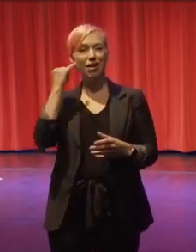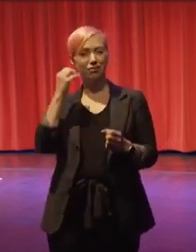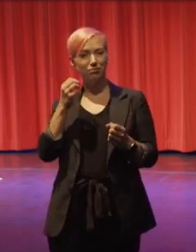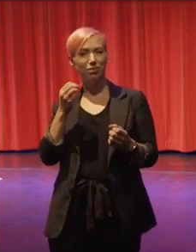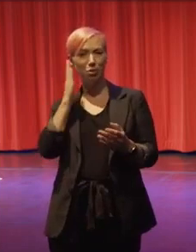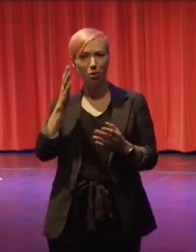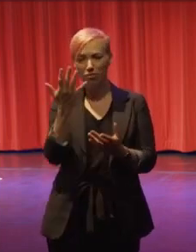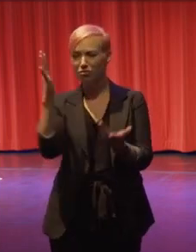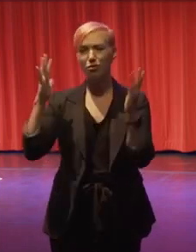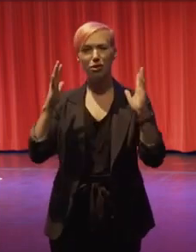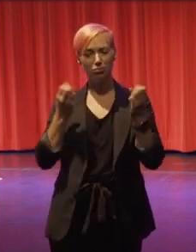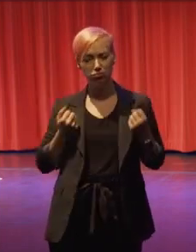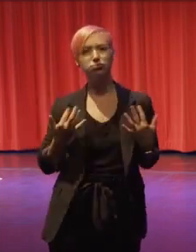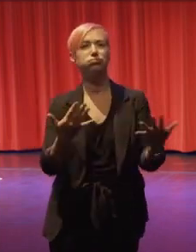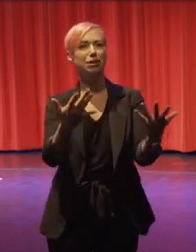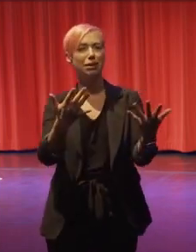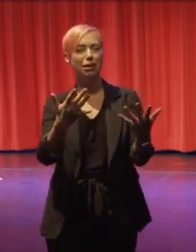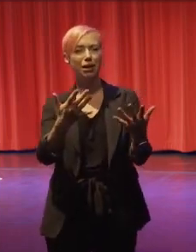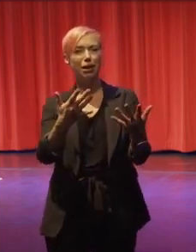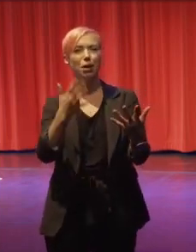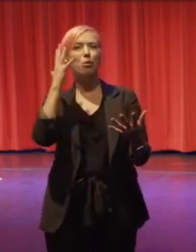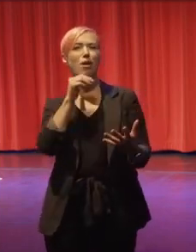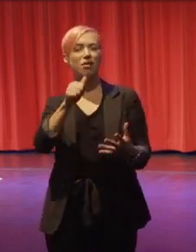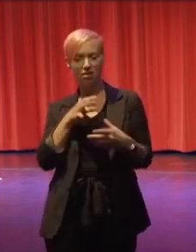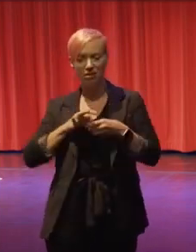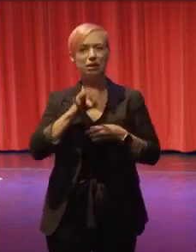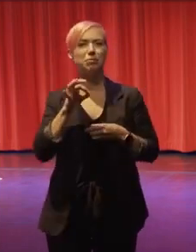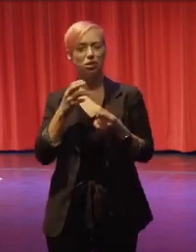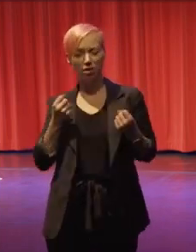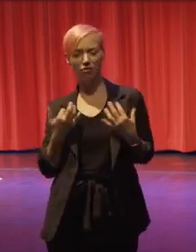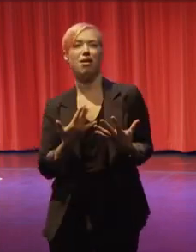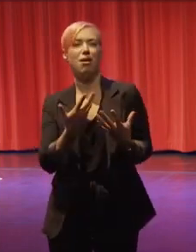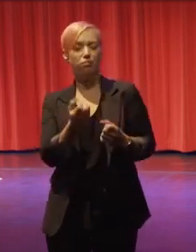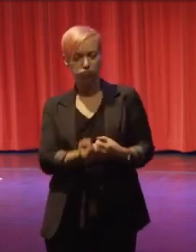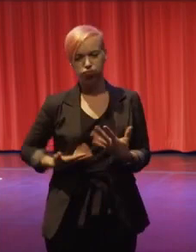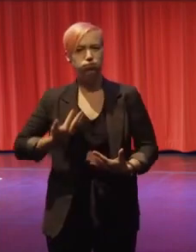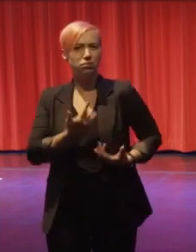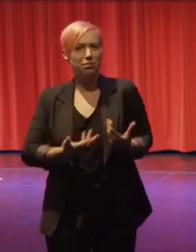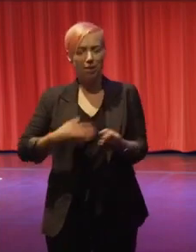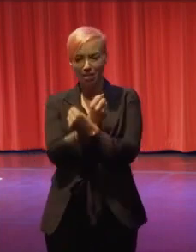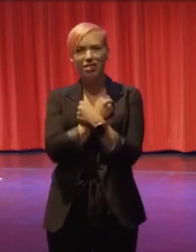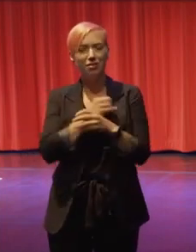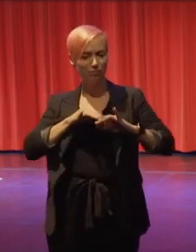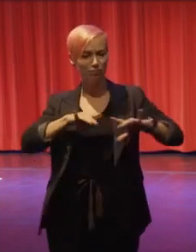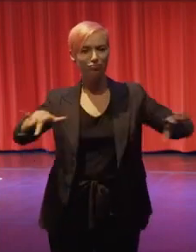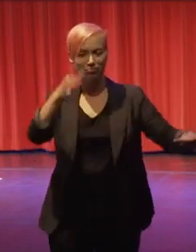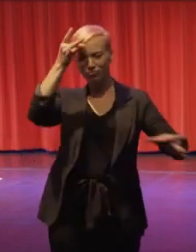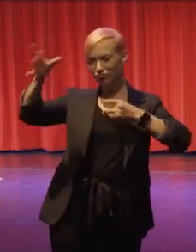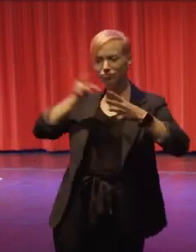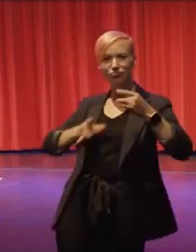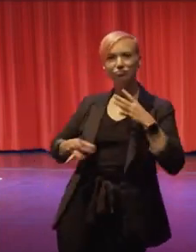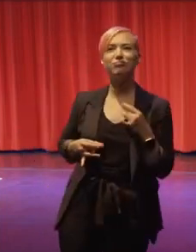wildfires, let it be spirit's fire that's lit. Let love be the contagion. Catch it, get inspired, and